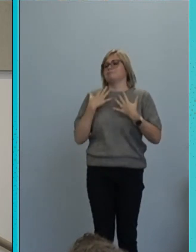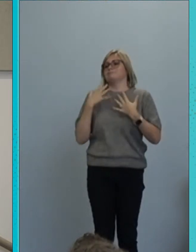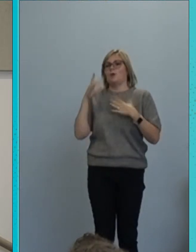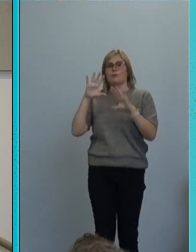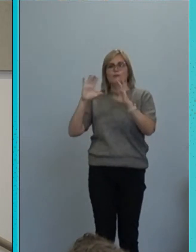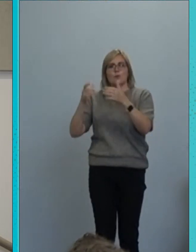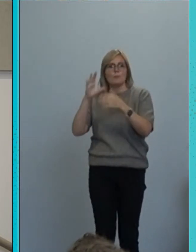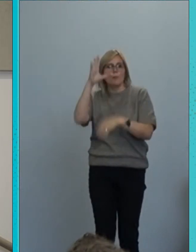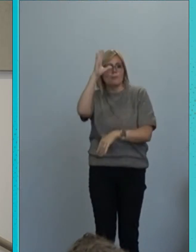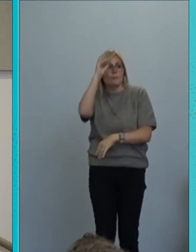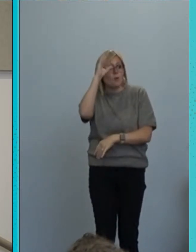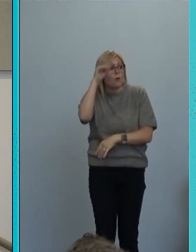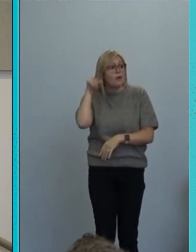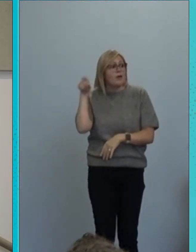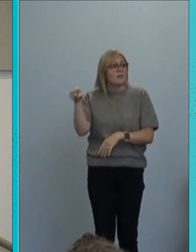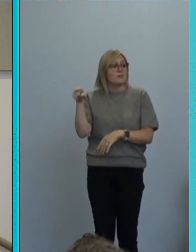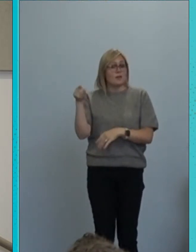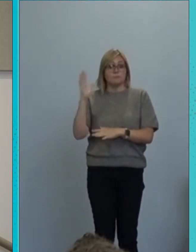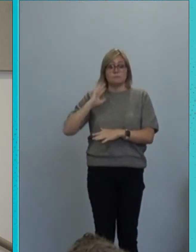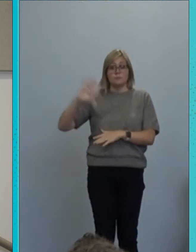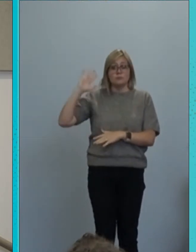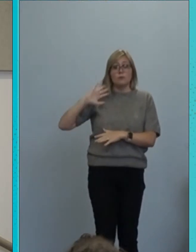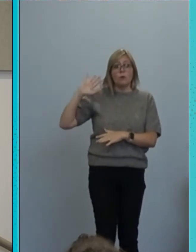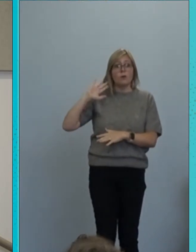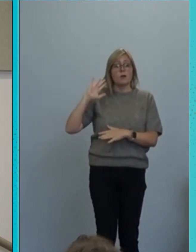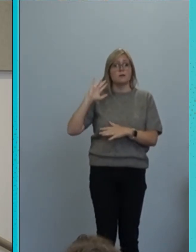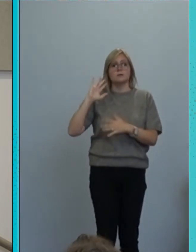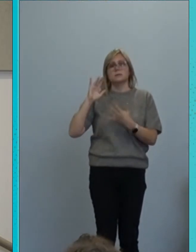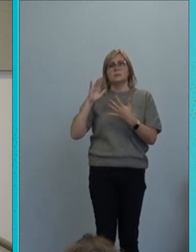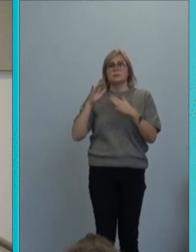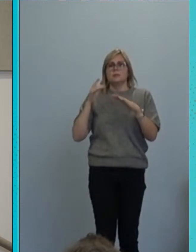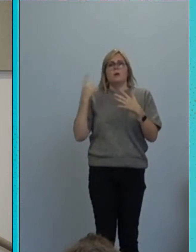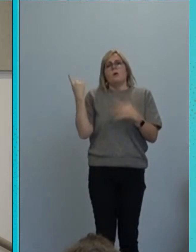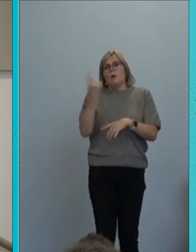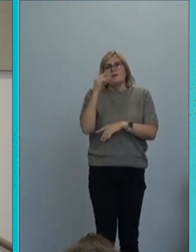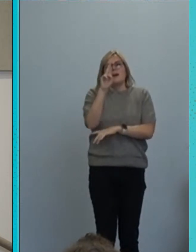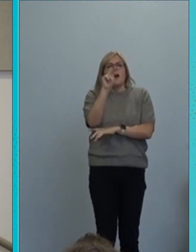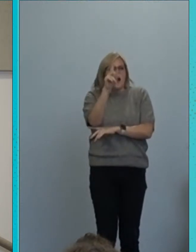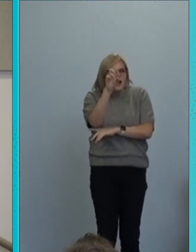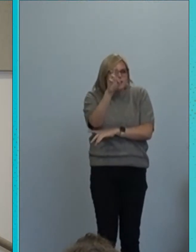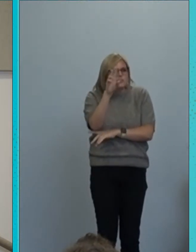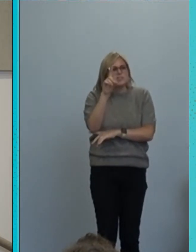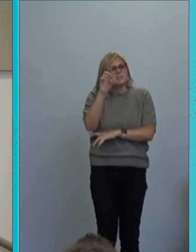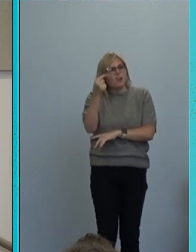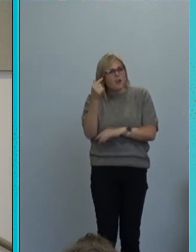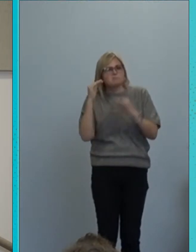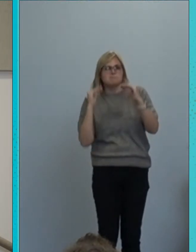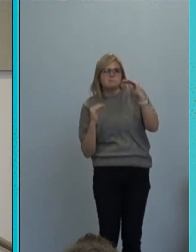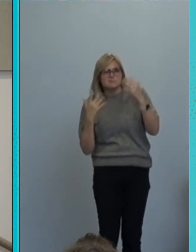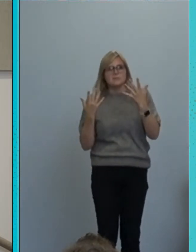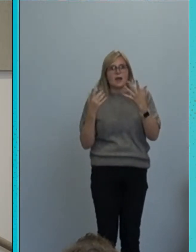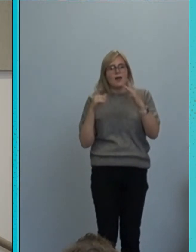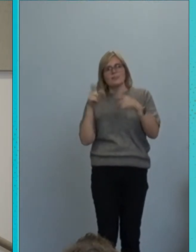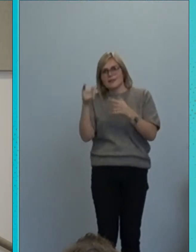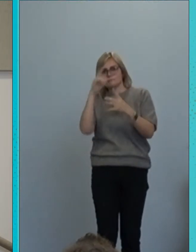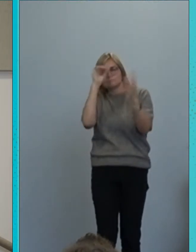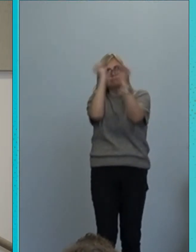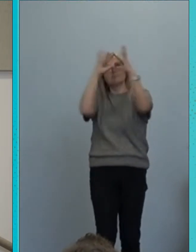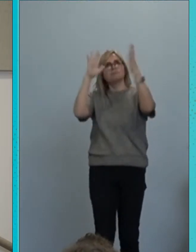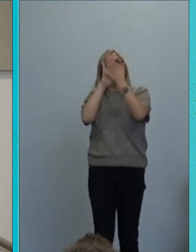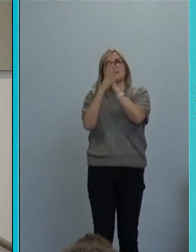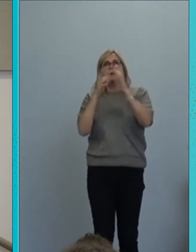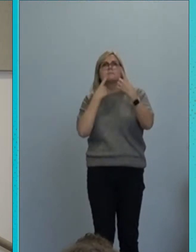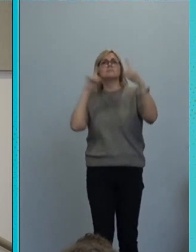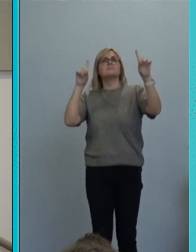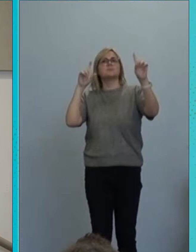who had gone from being perpetual underdogs to dreaming of becoming champions. And I think